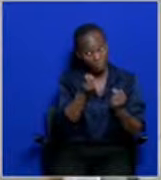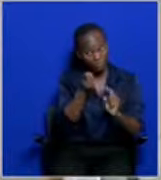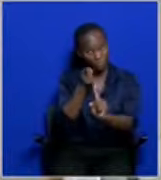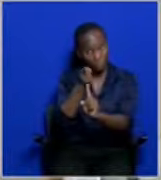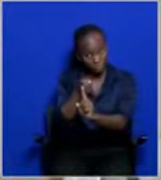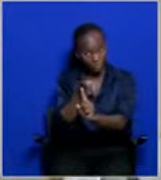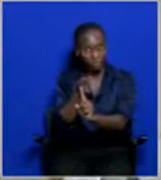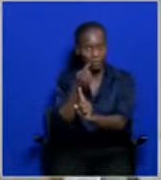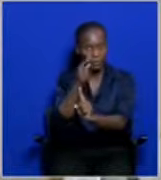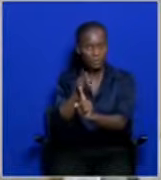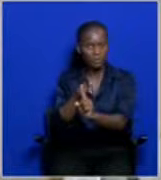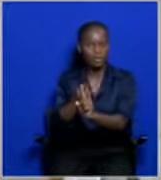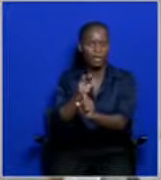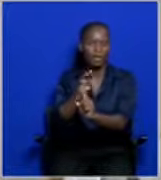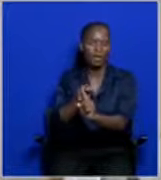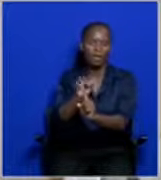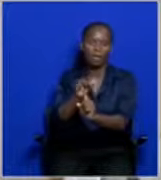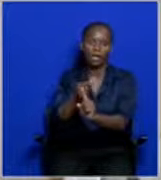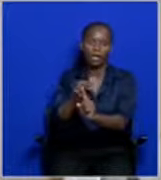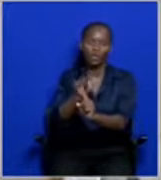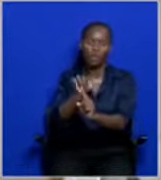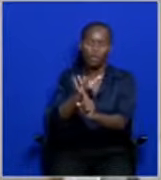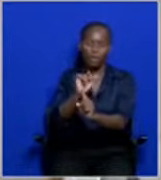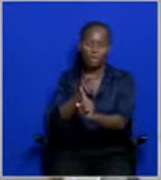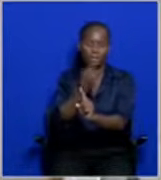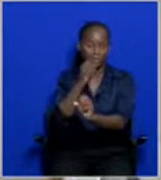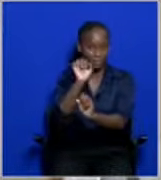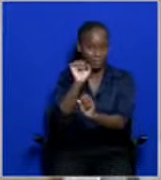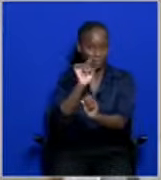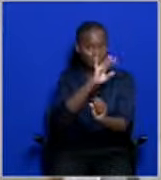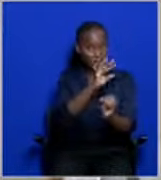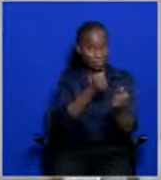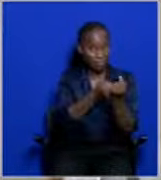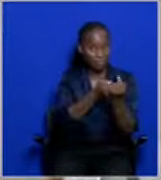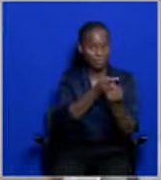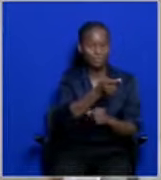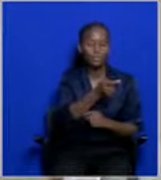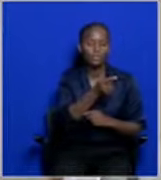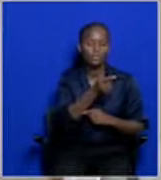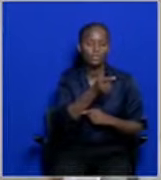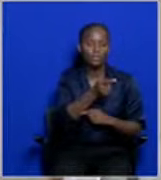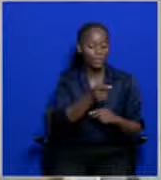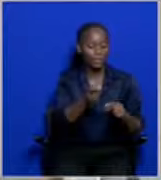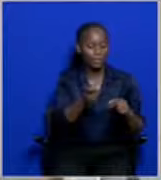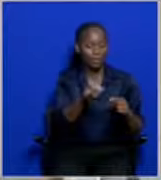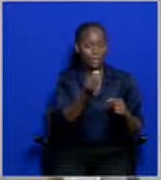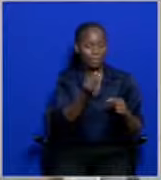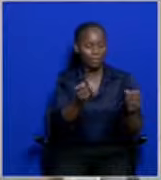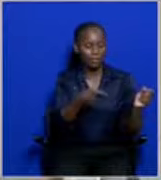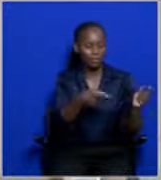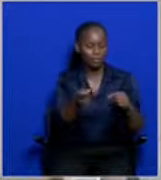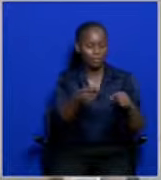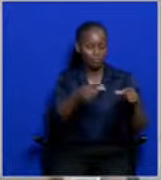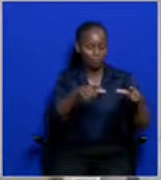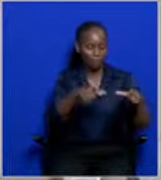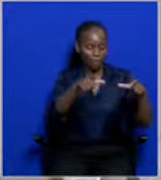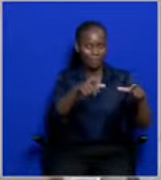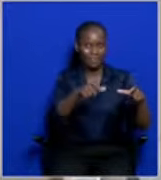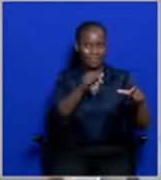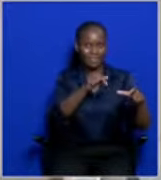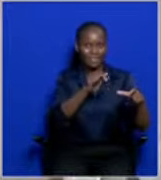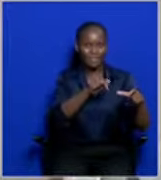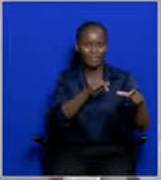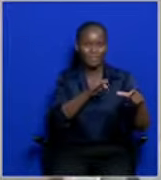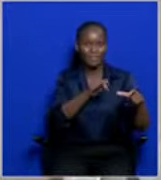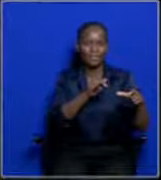Magagula provided them after taking screen grabs, they are not necessarily in the right order. You can tell from the